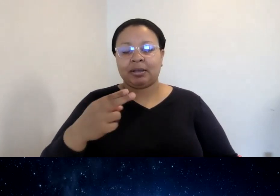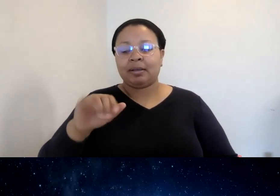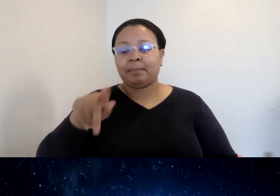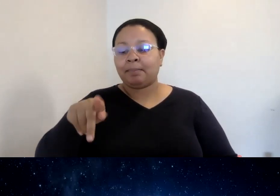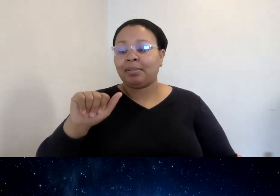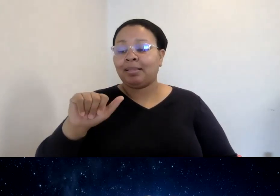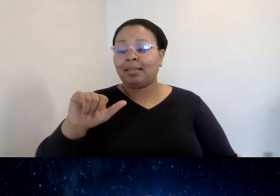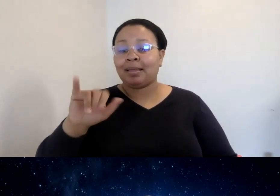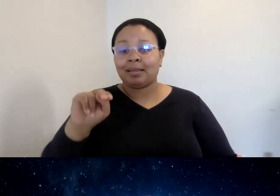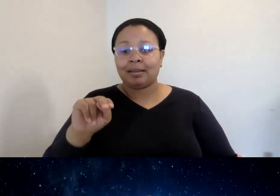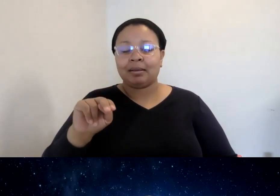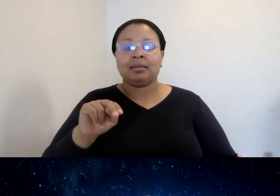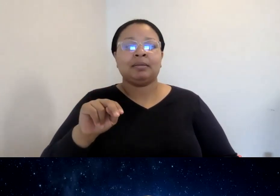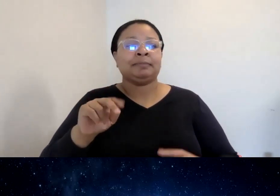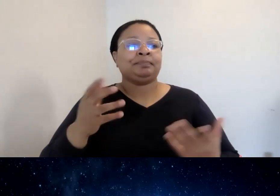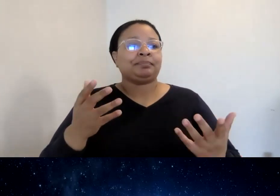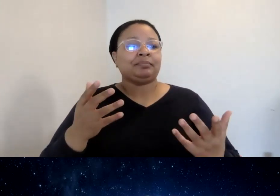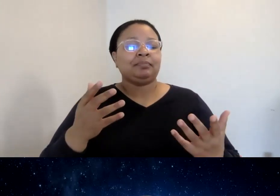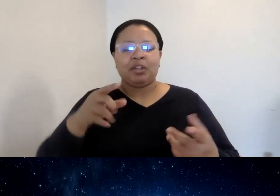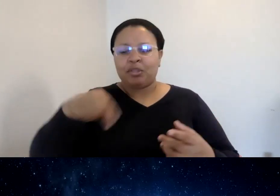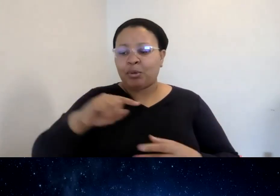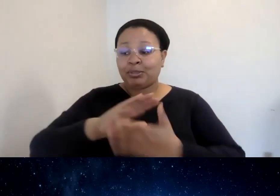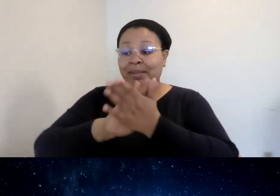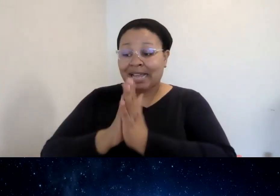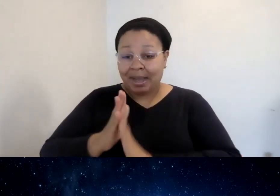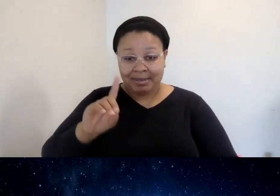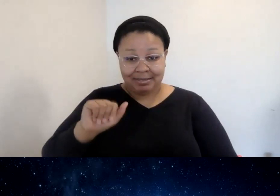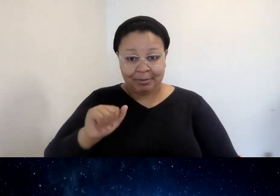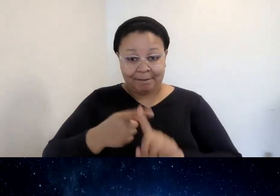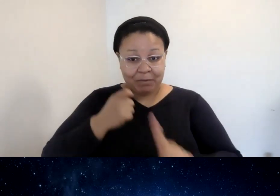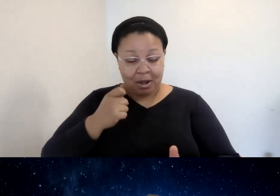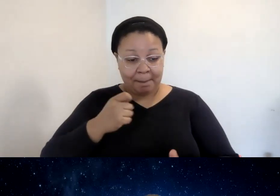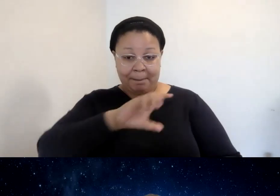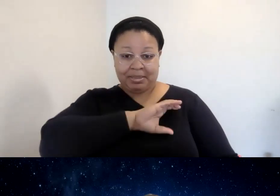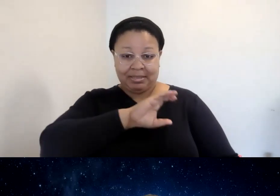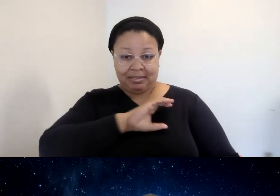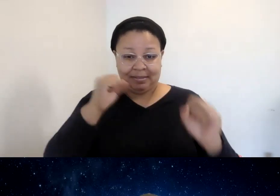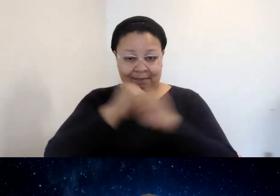of police violence, like Blake. They need to